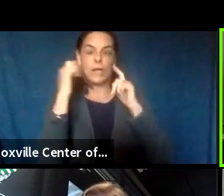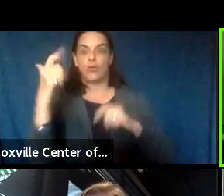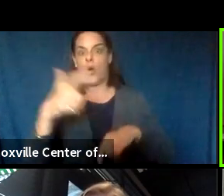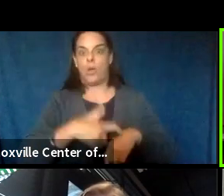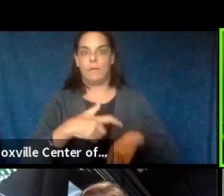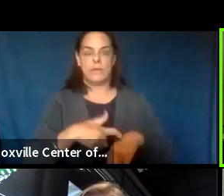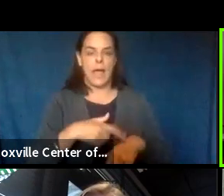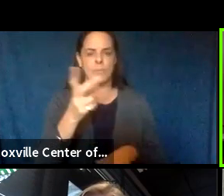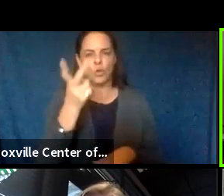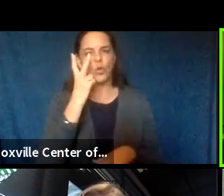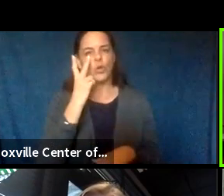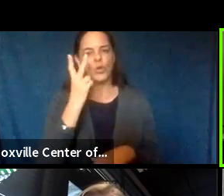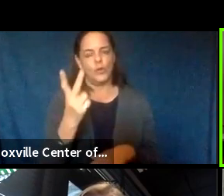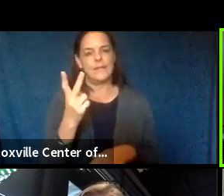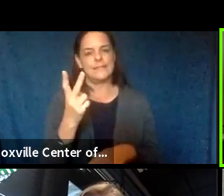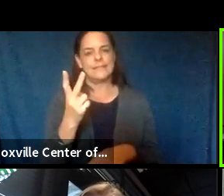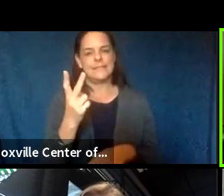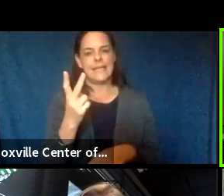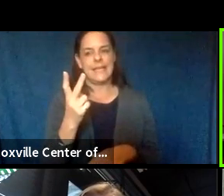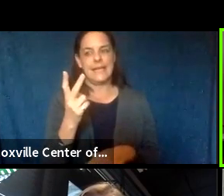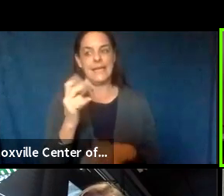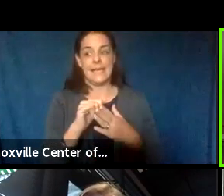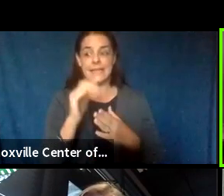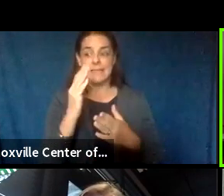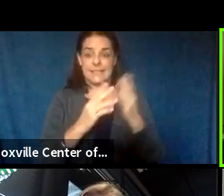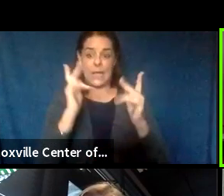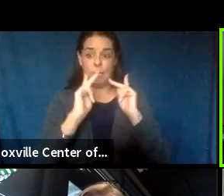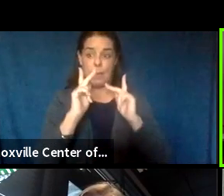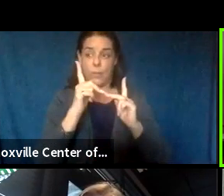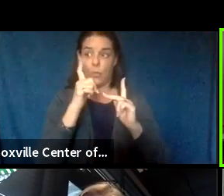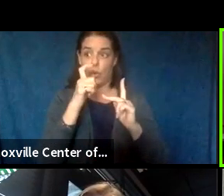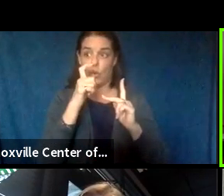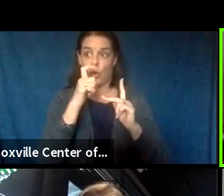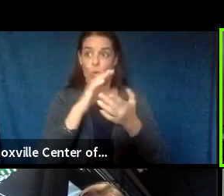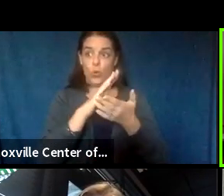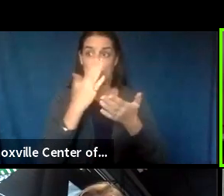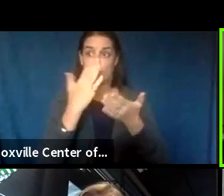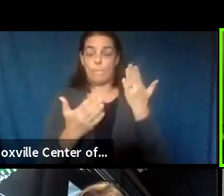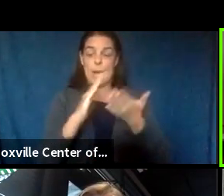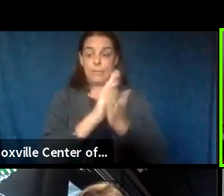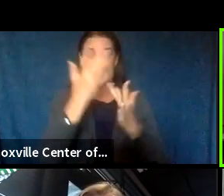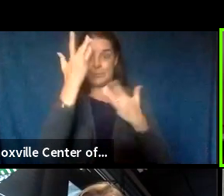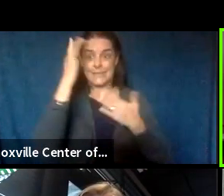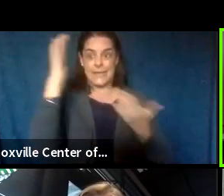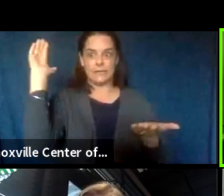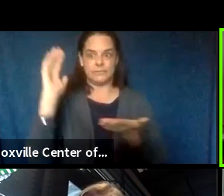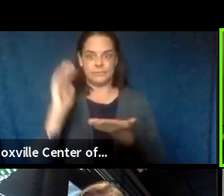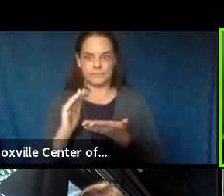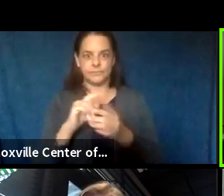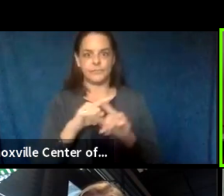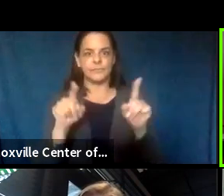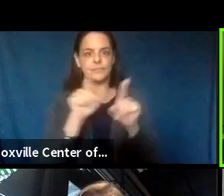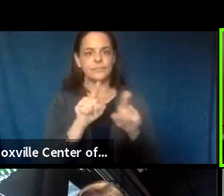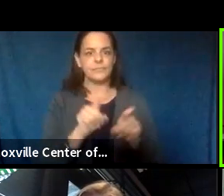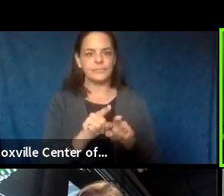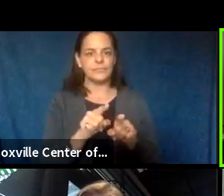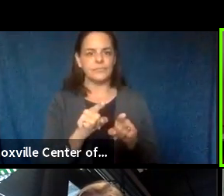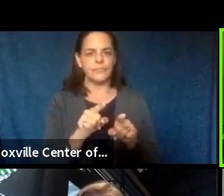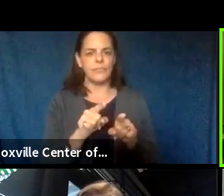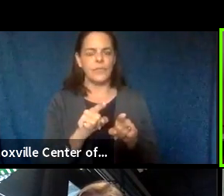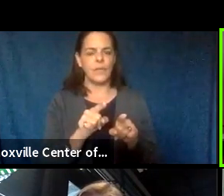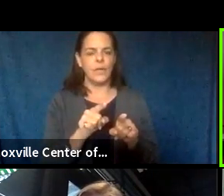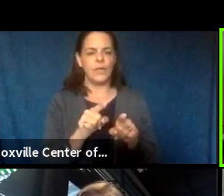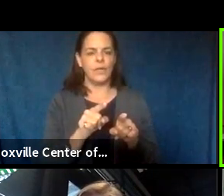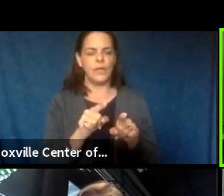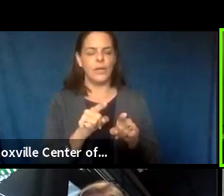the likelihood of people becoming ill with COVID go way down. And also, I'm assuming it's implied,